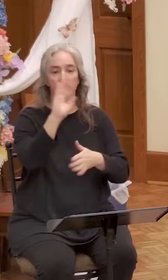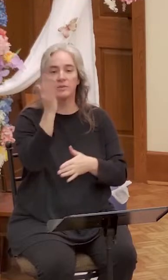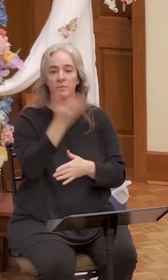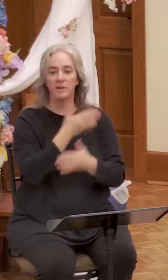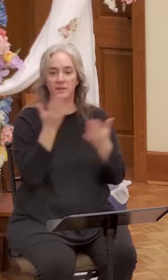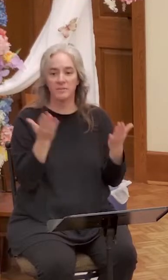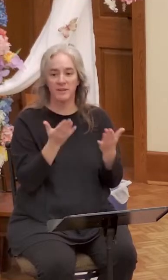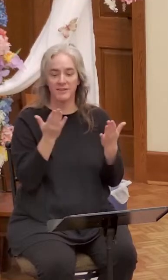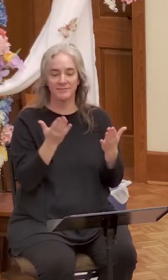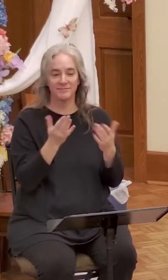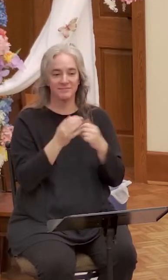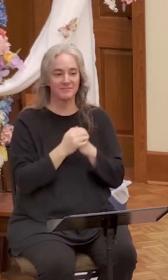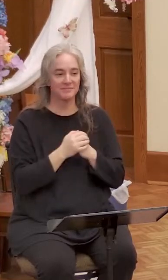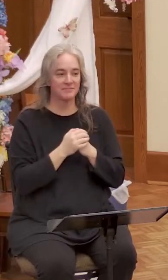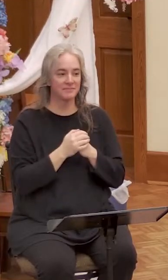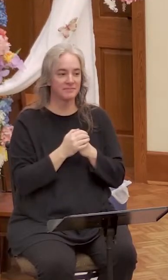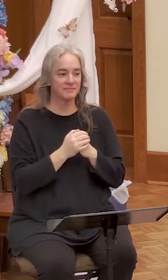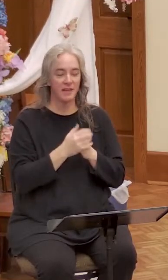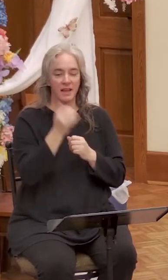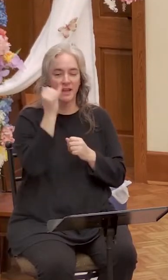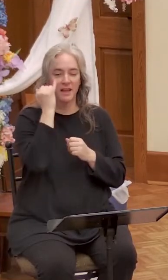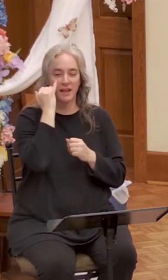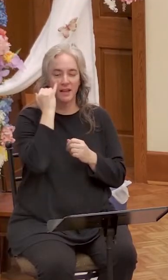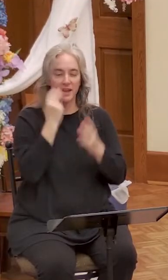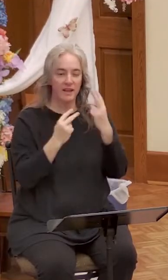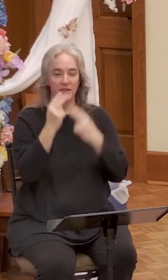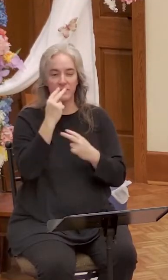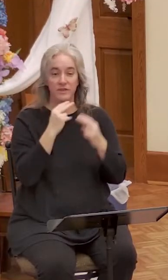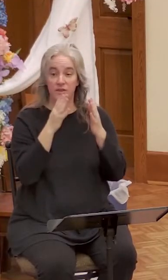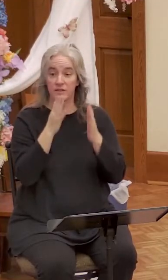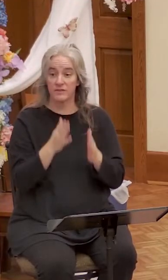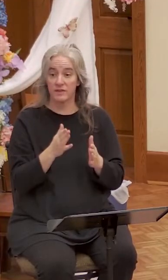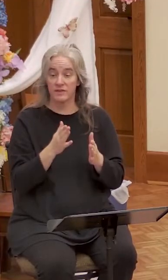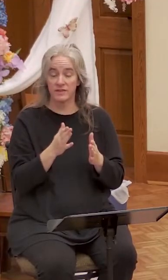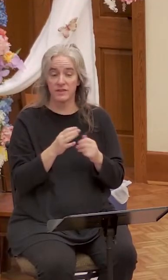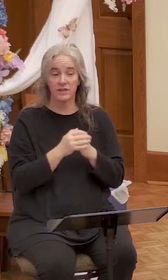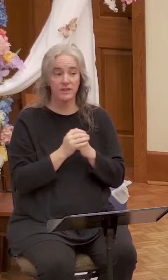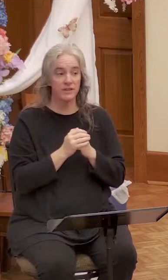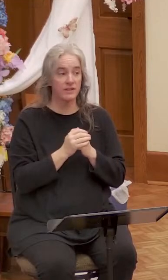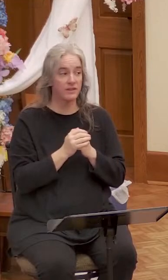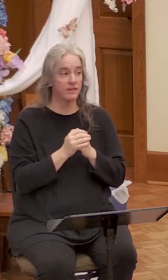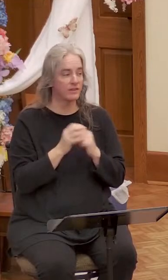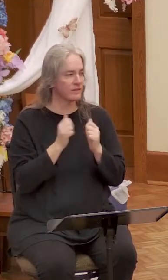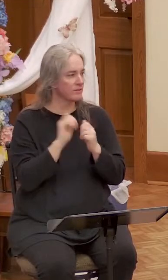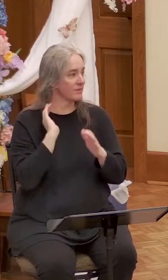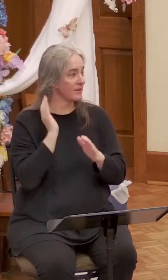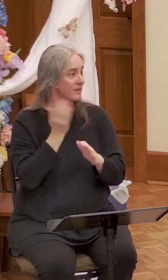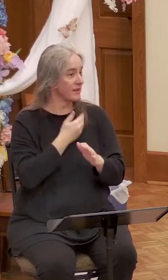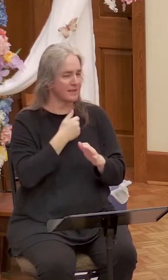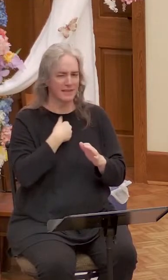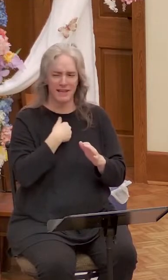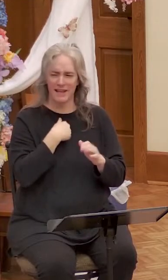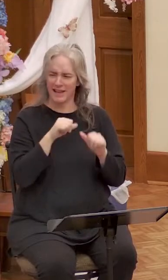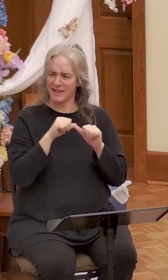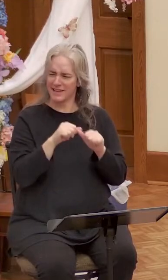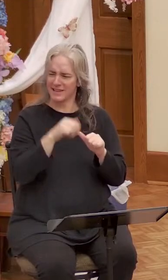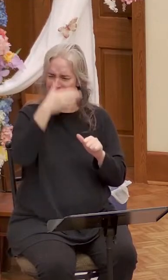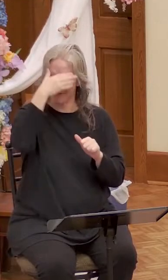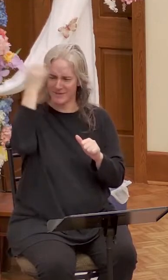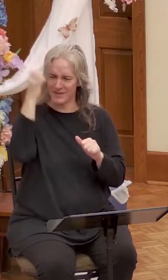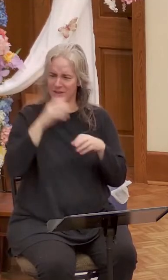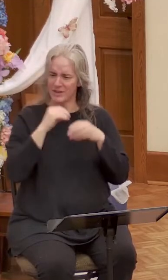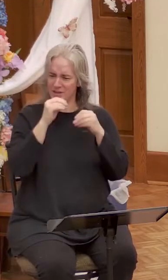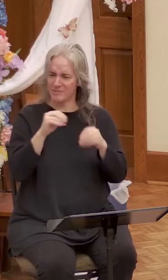welcome here. If you are a visitor with us, I keep forgetting to put another one of those cards